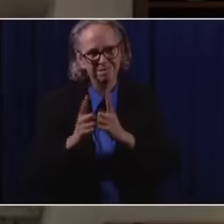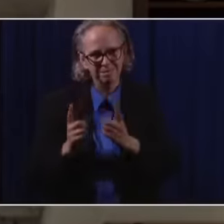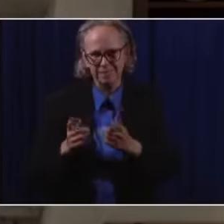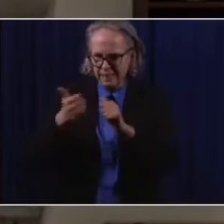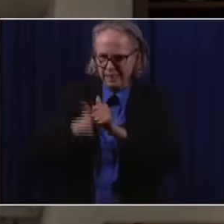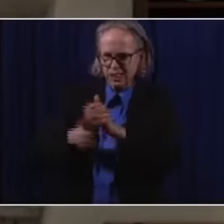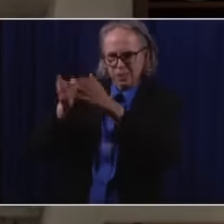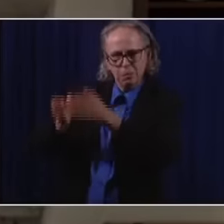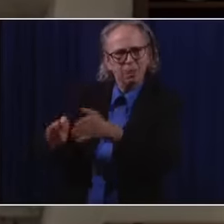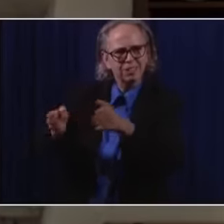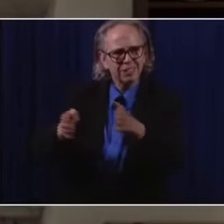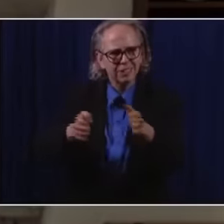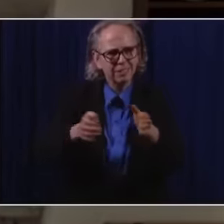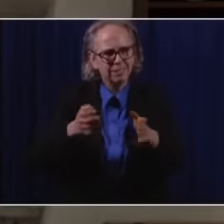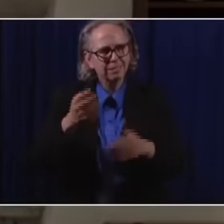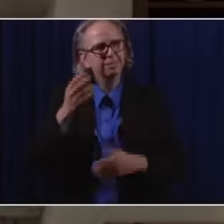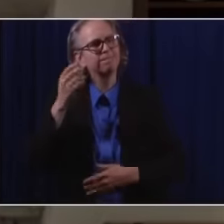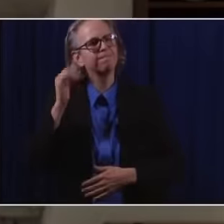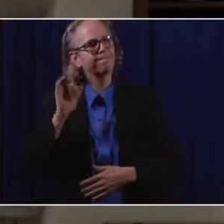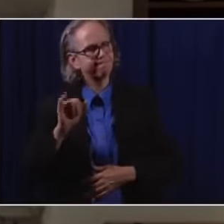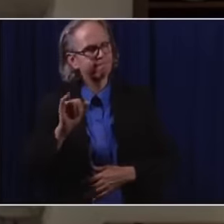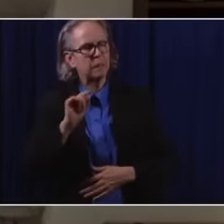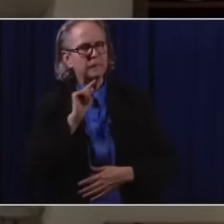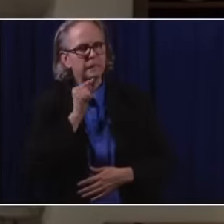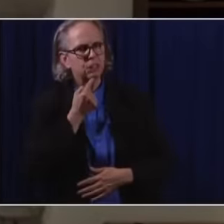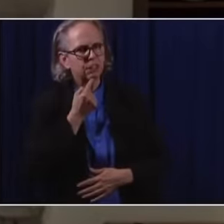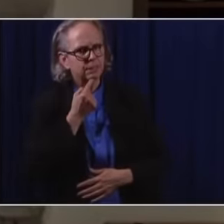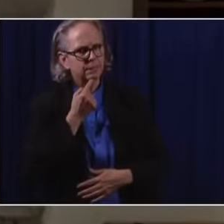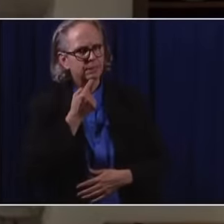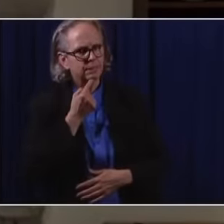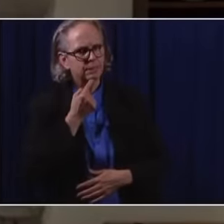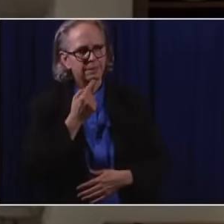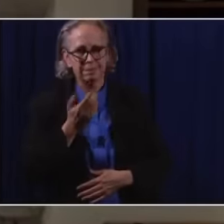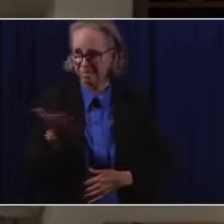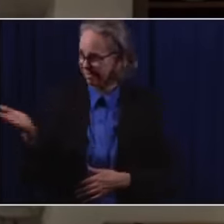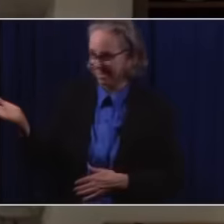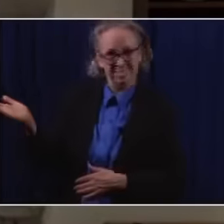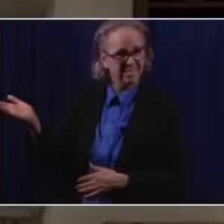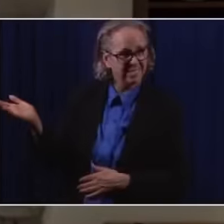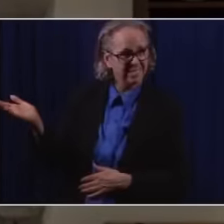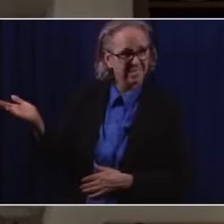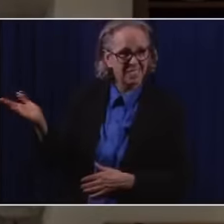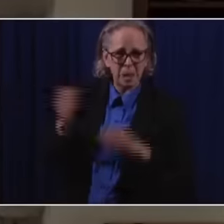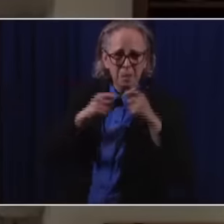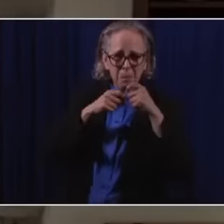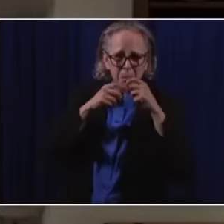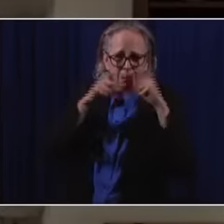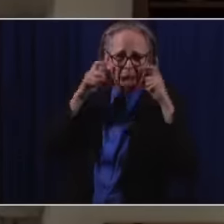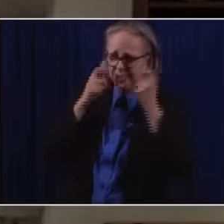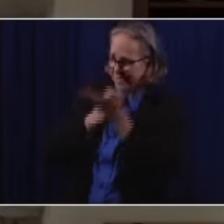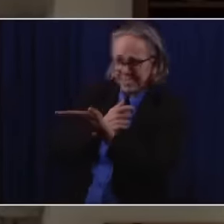seriously. And just to think, it's only a mask. It's only a mask.